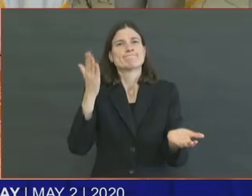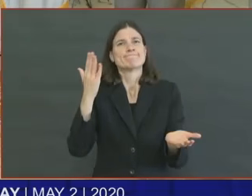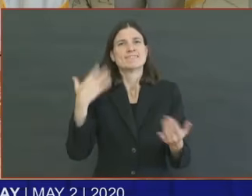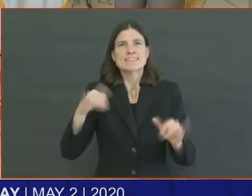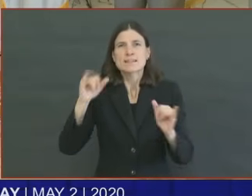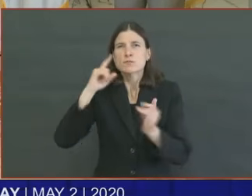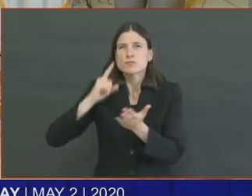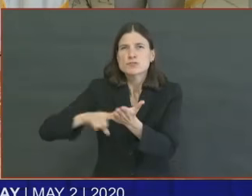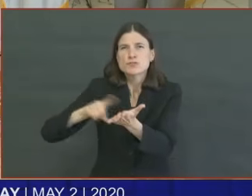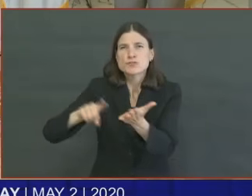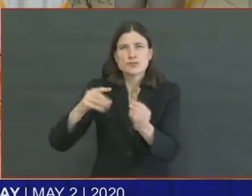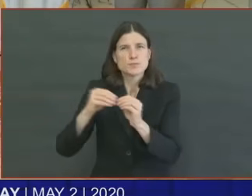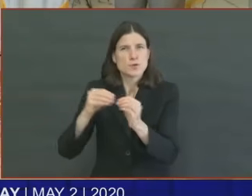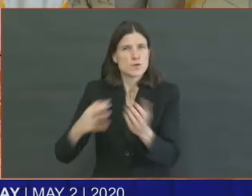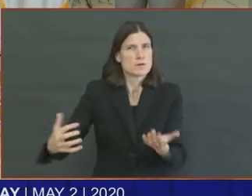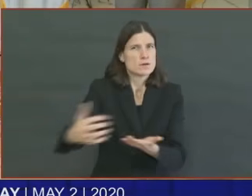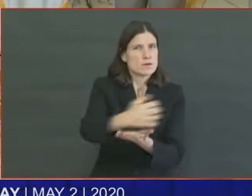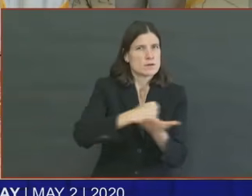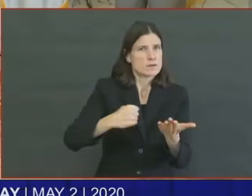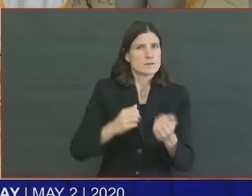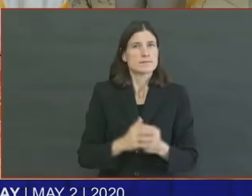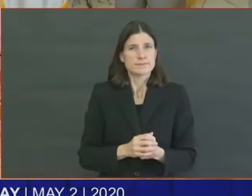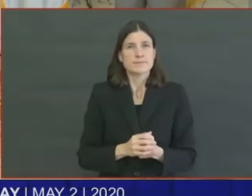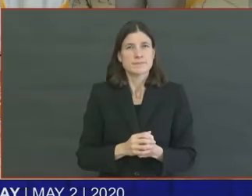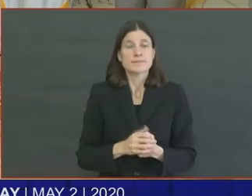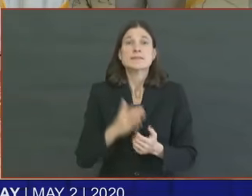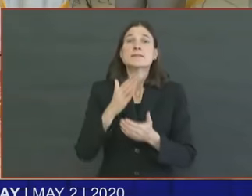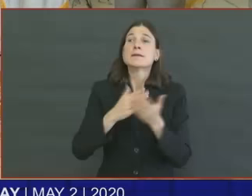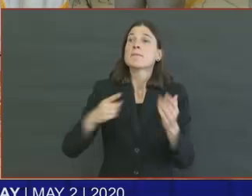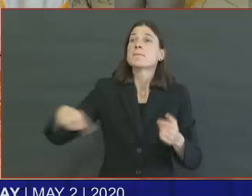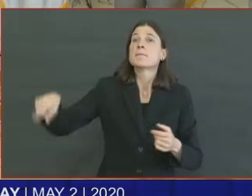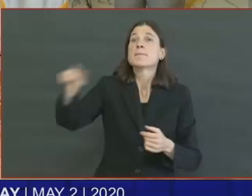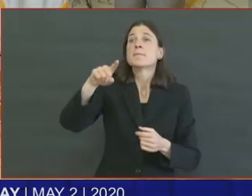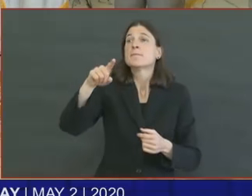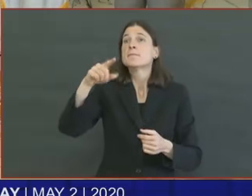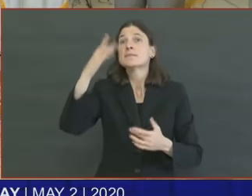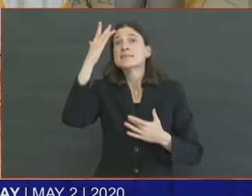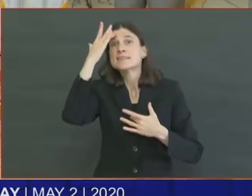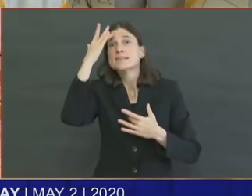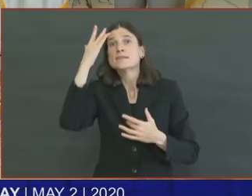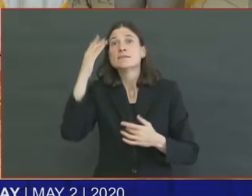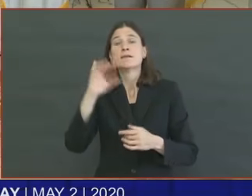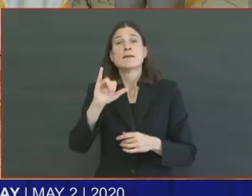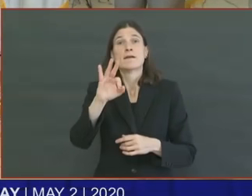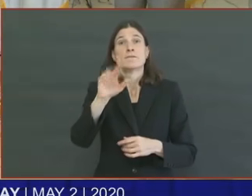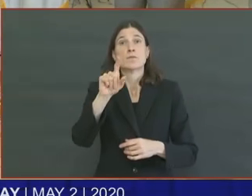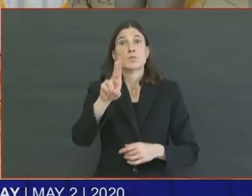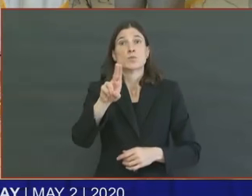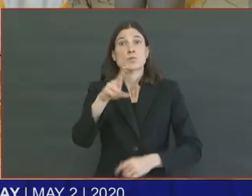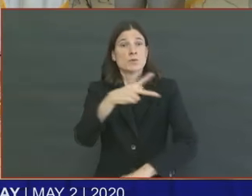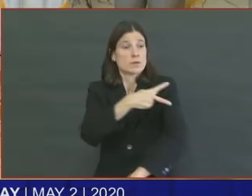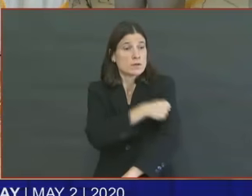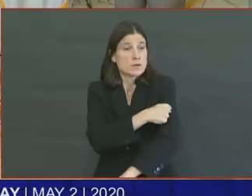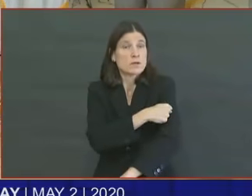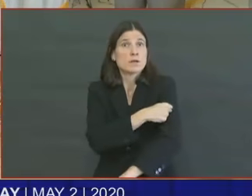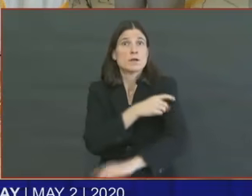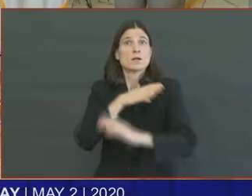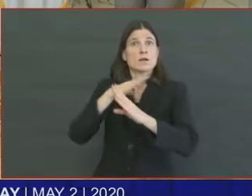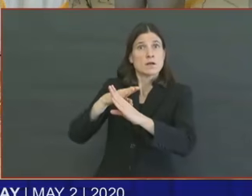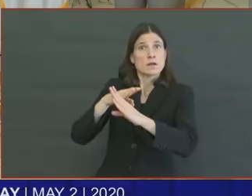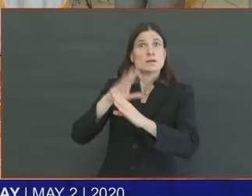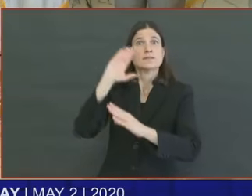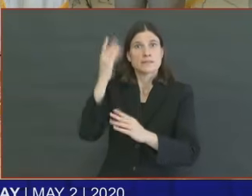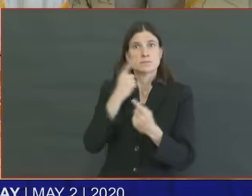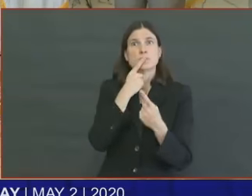have. It allows me to say, make sure that your vaccines are up to date, flu, and so many of the others, because that herd immunity